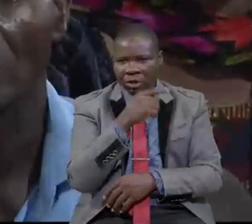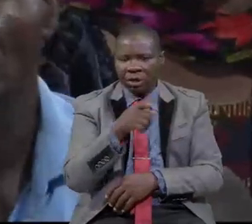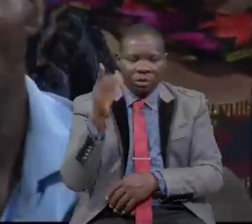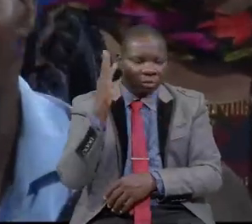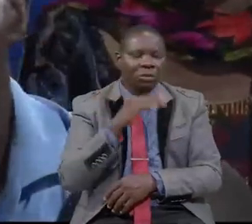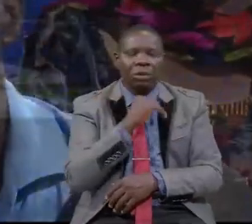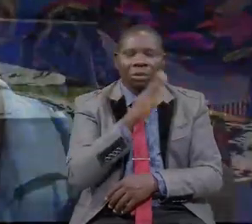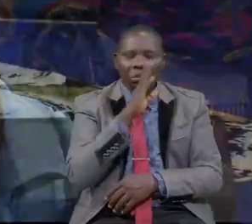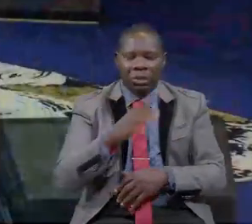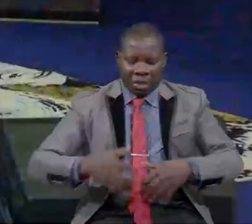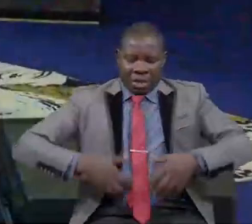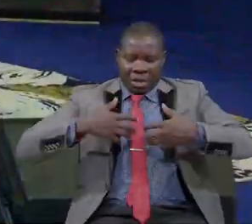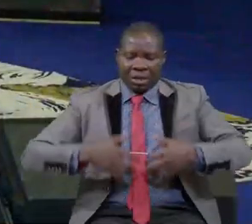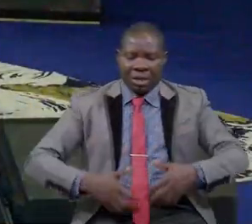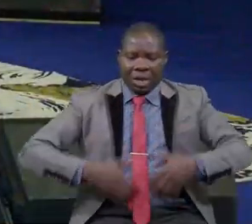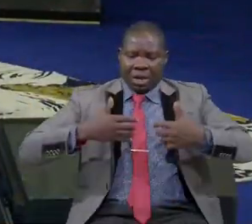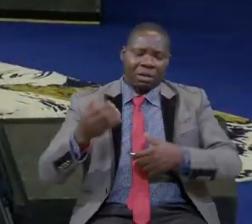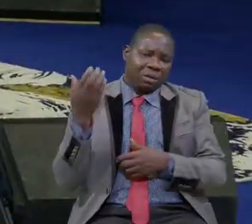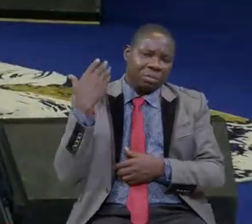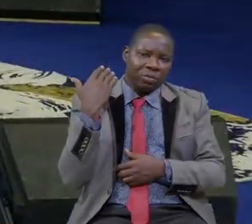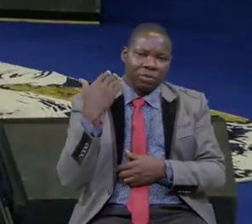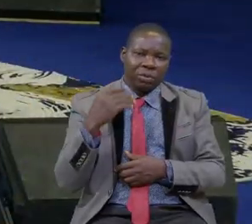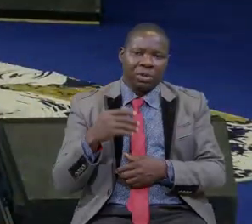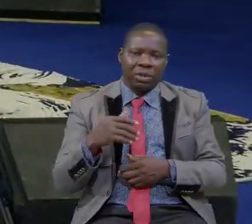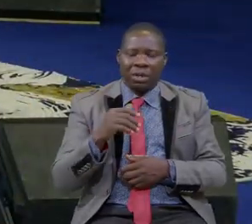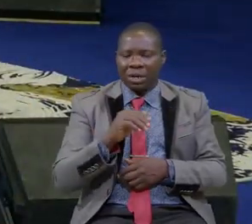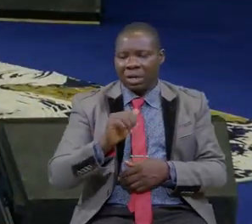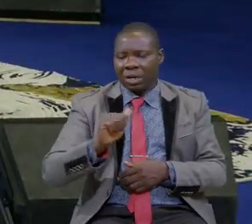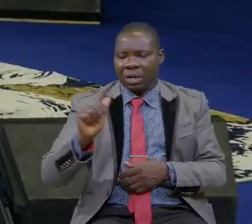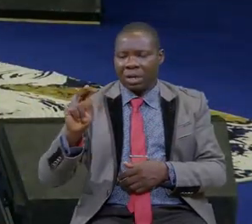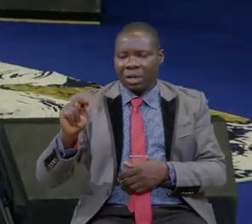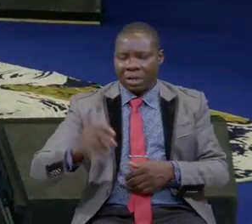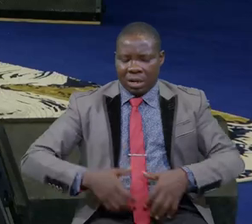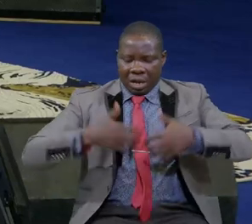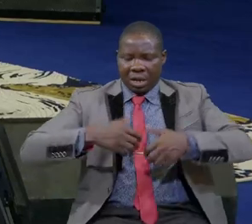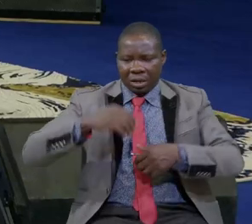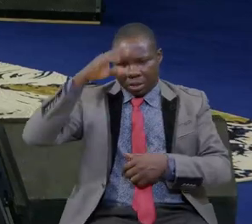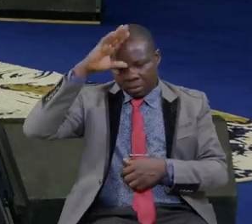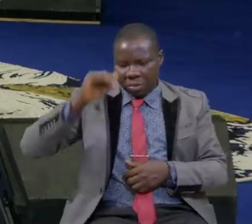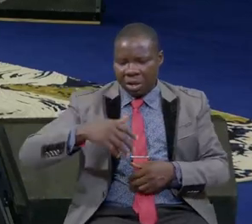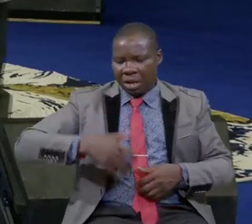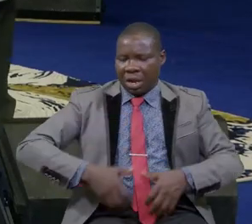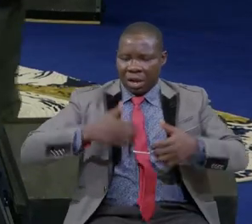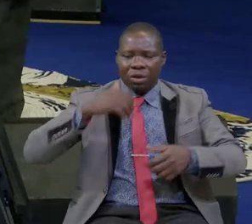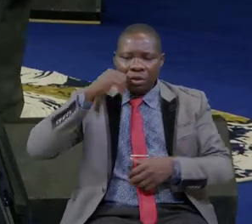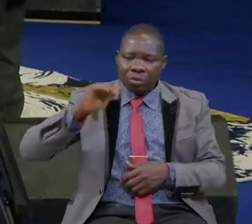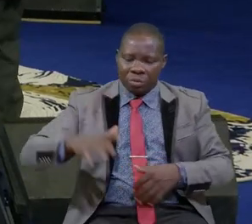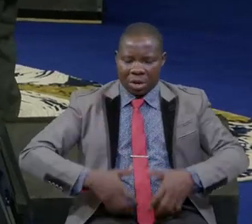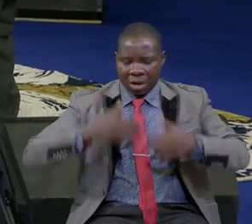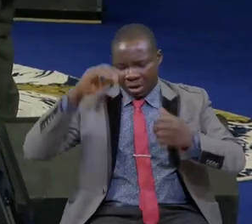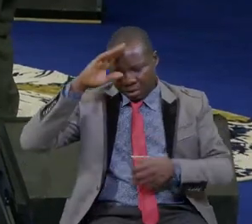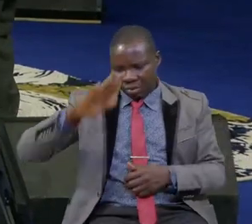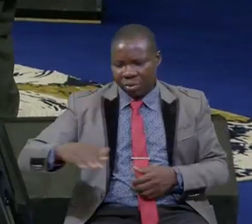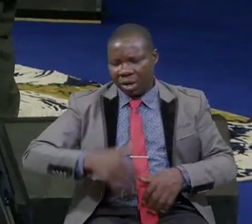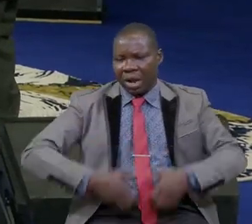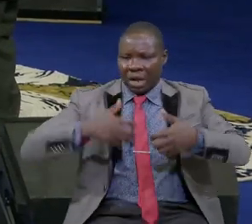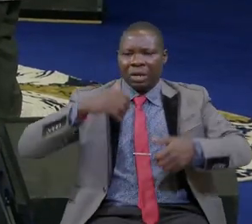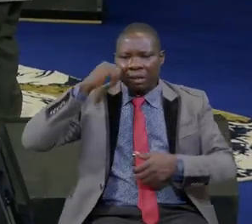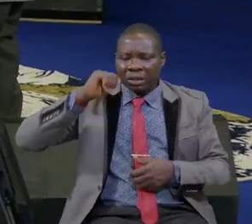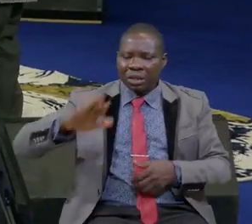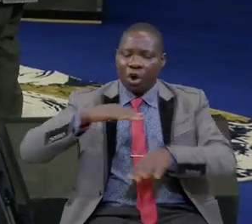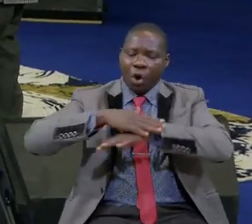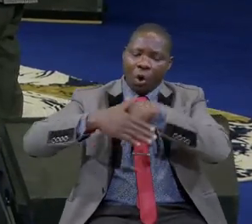and angry before. You're an angry man, an angry woman, angry boy, angry girl all through your life. You just go on carrying